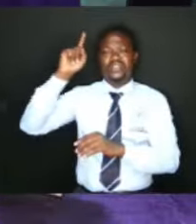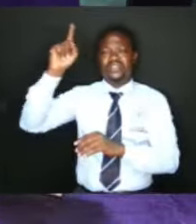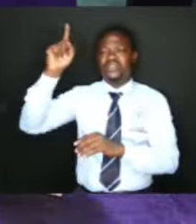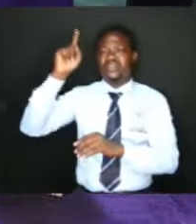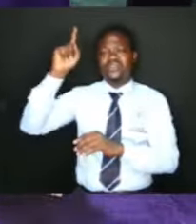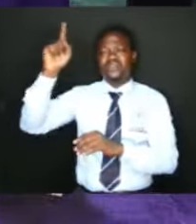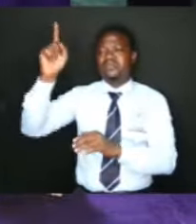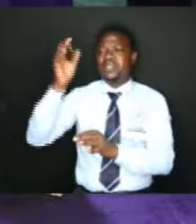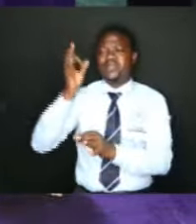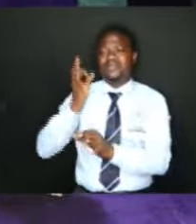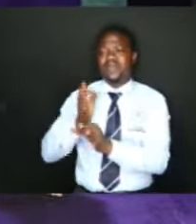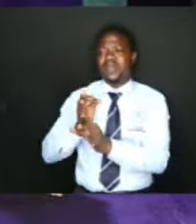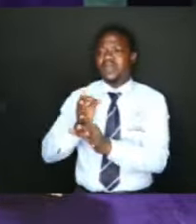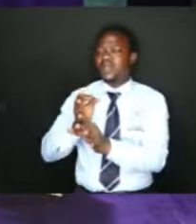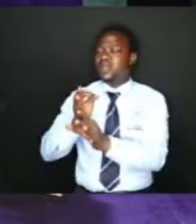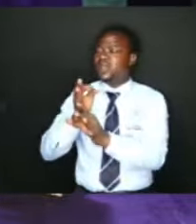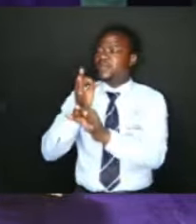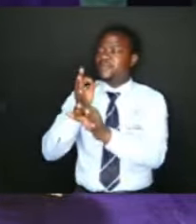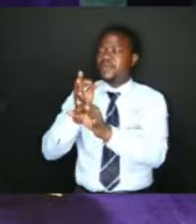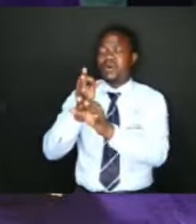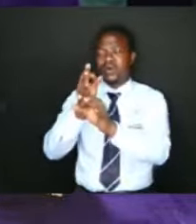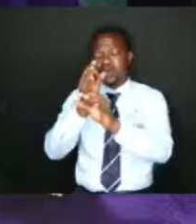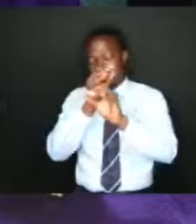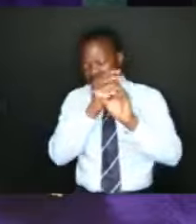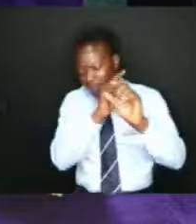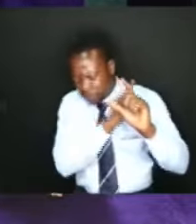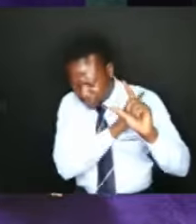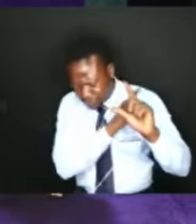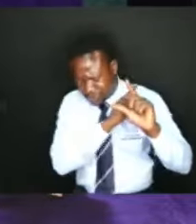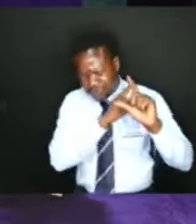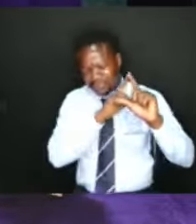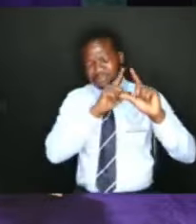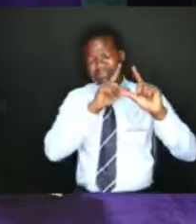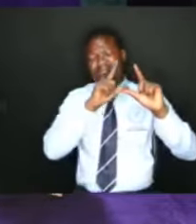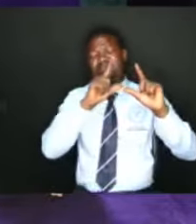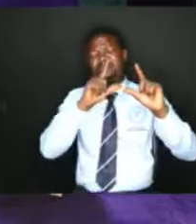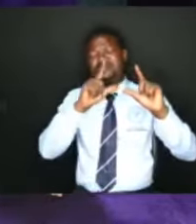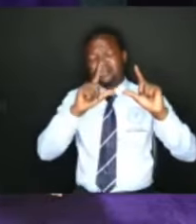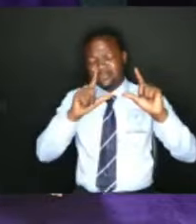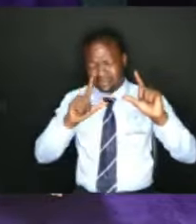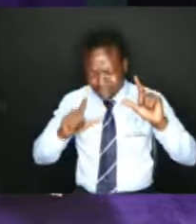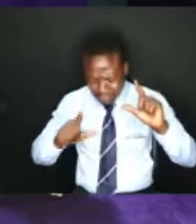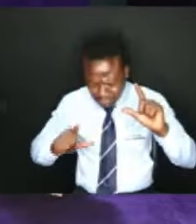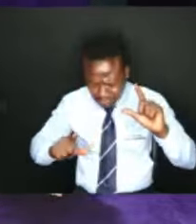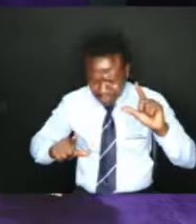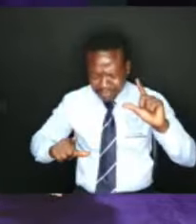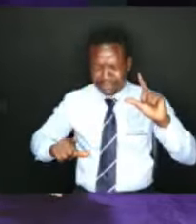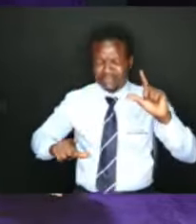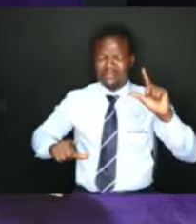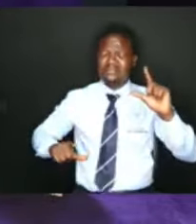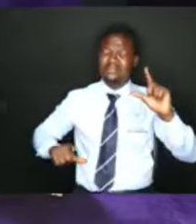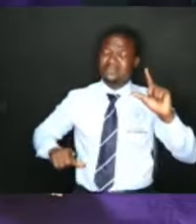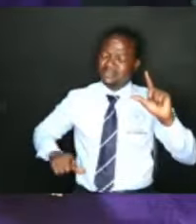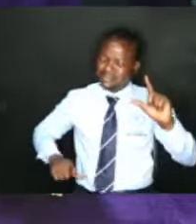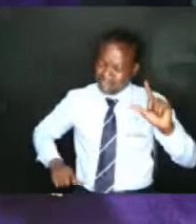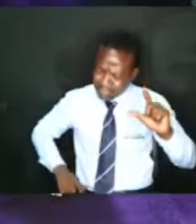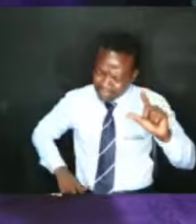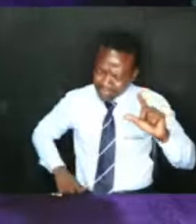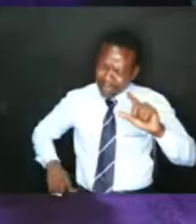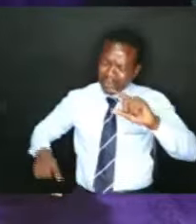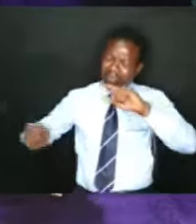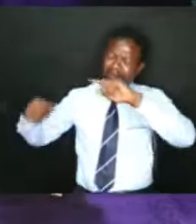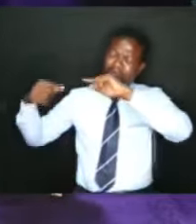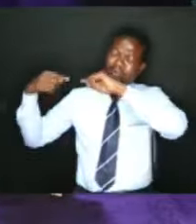Hallelujah. You've been faithful, Lord. From the ages